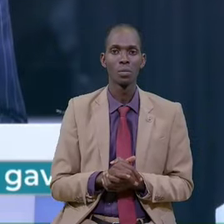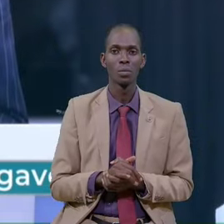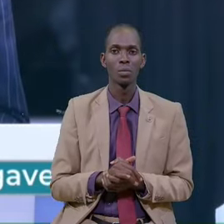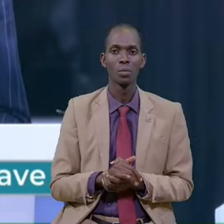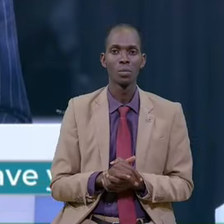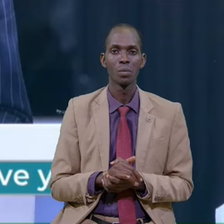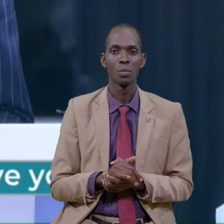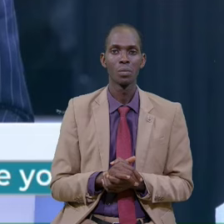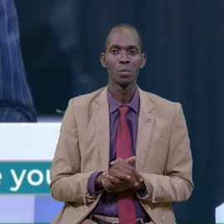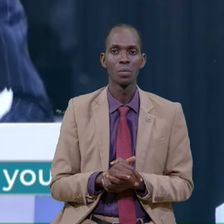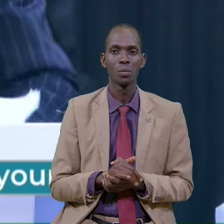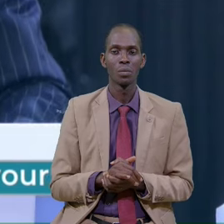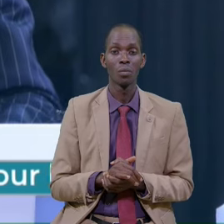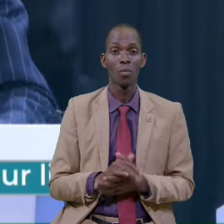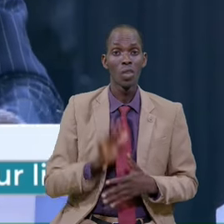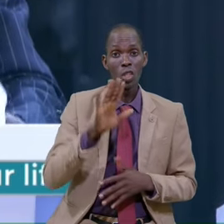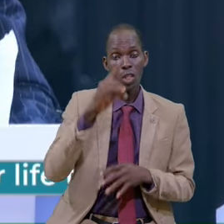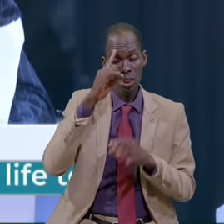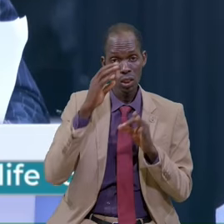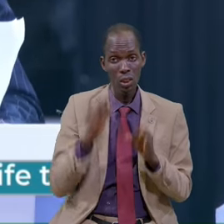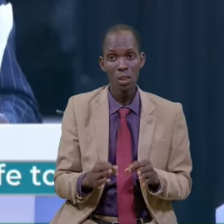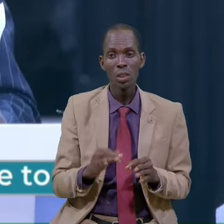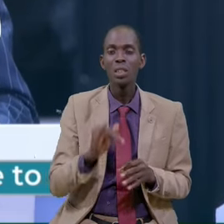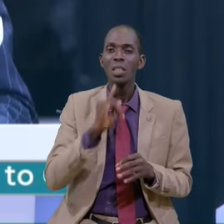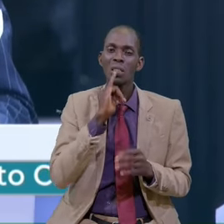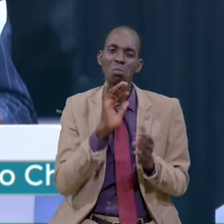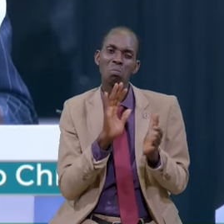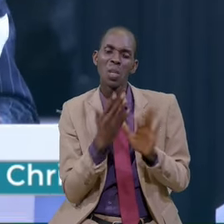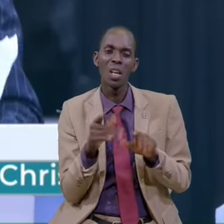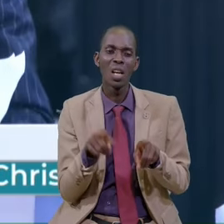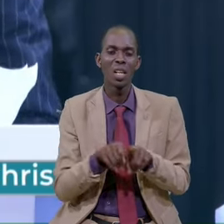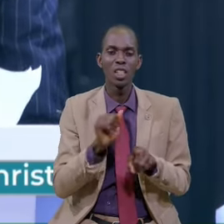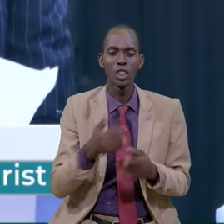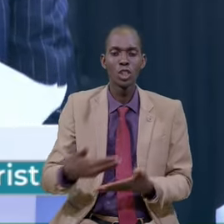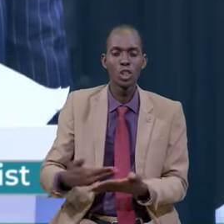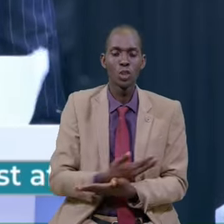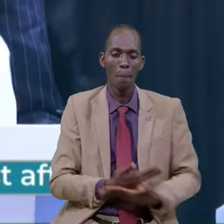world your decision is just like a new baby that has been